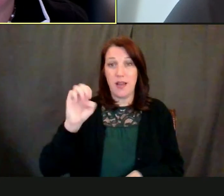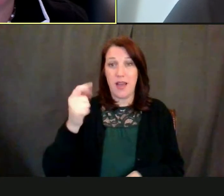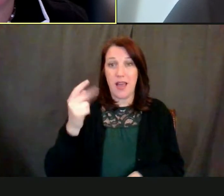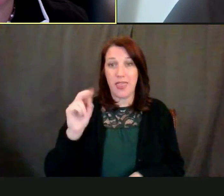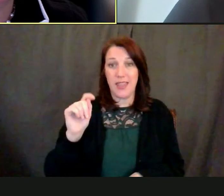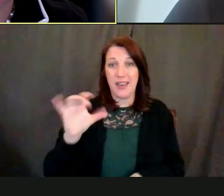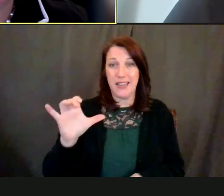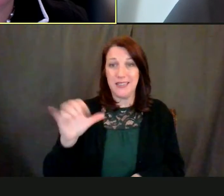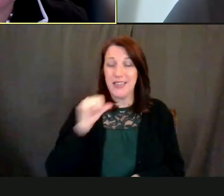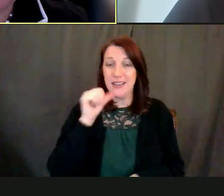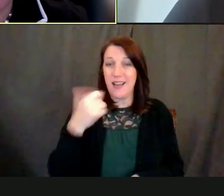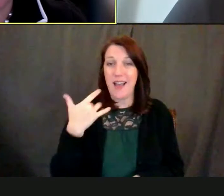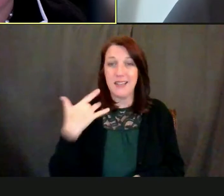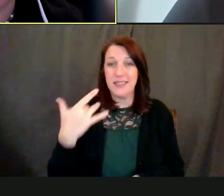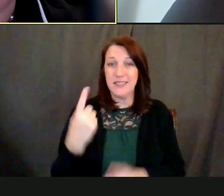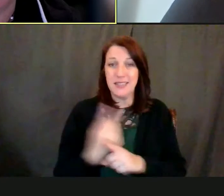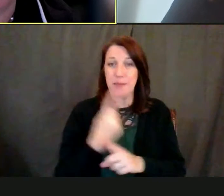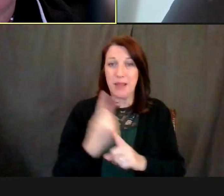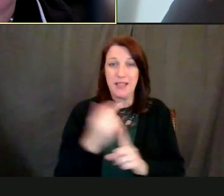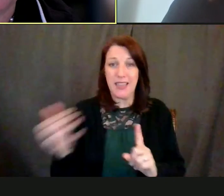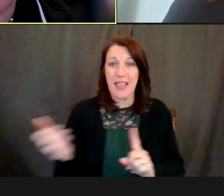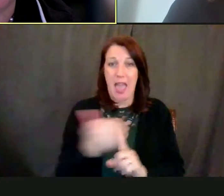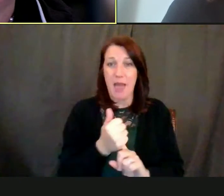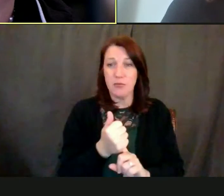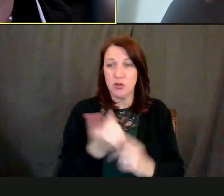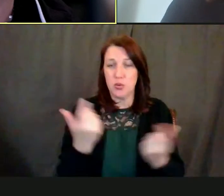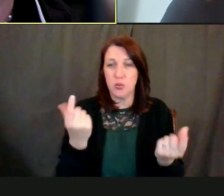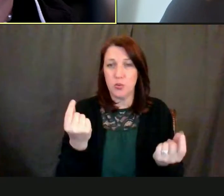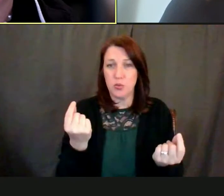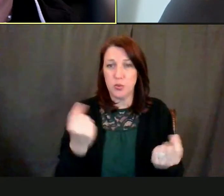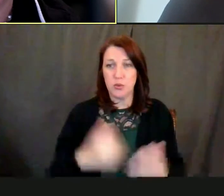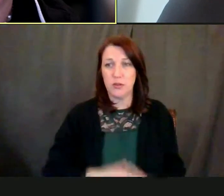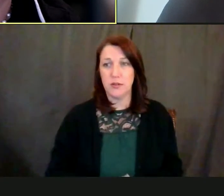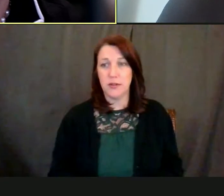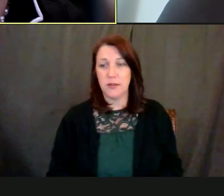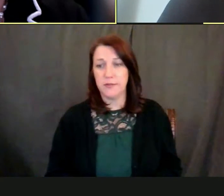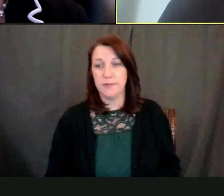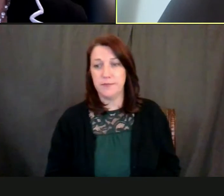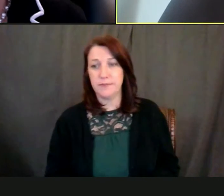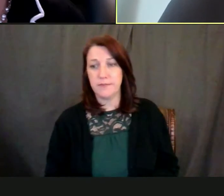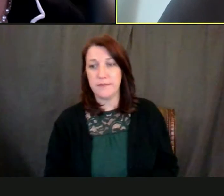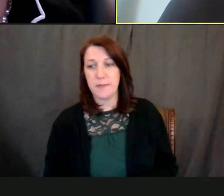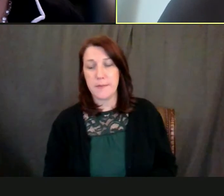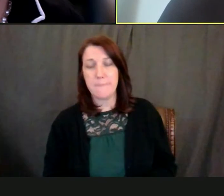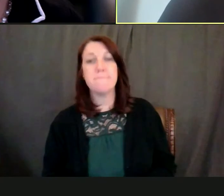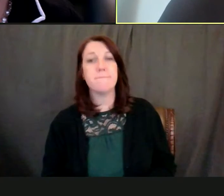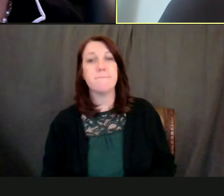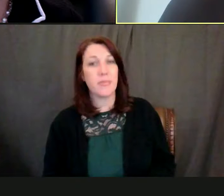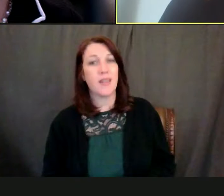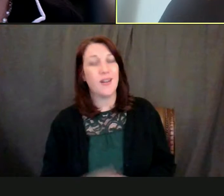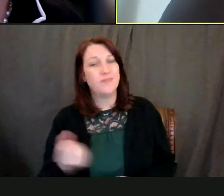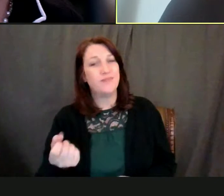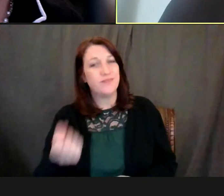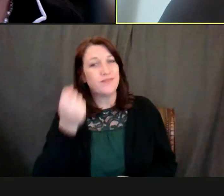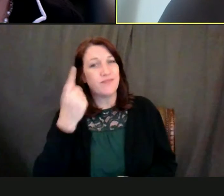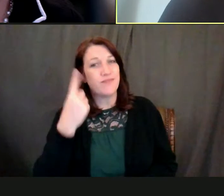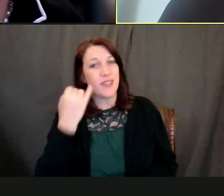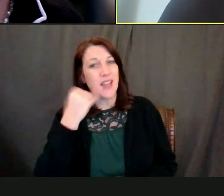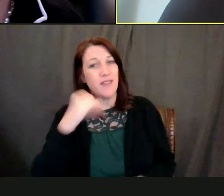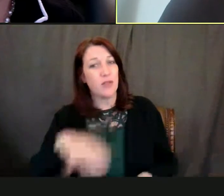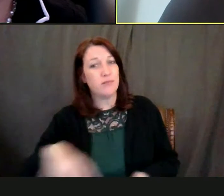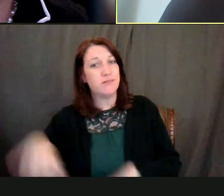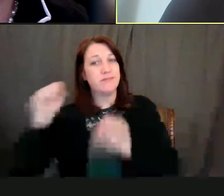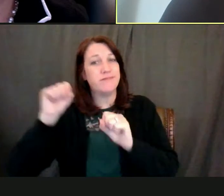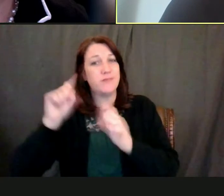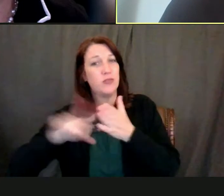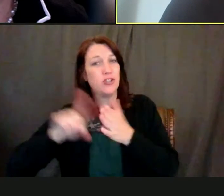typically captured, then what should they do? Great. So we understand that if you're doing research outside